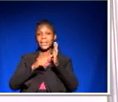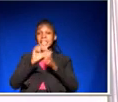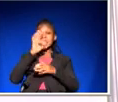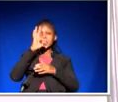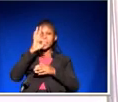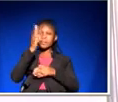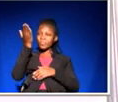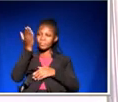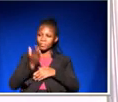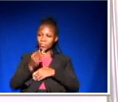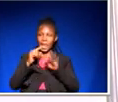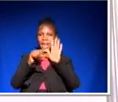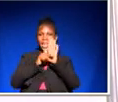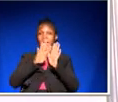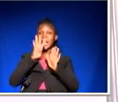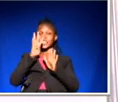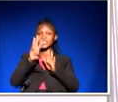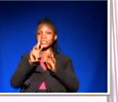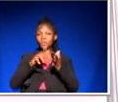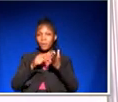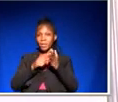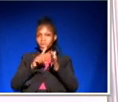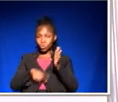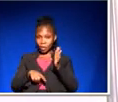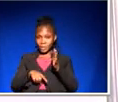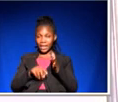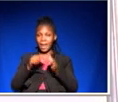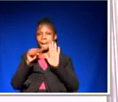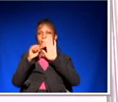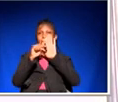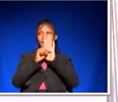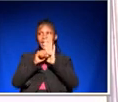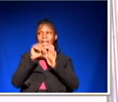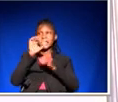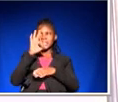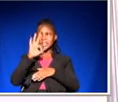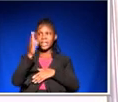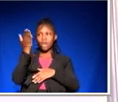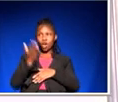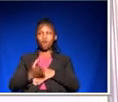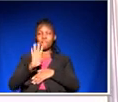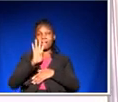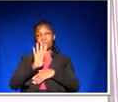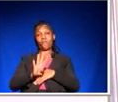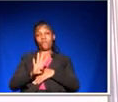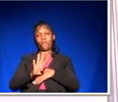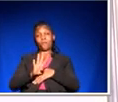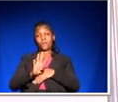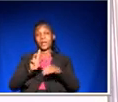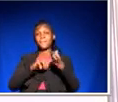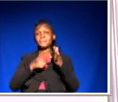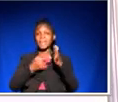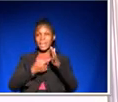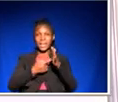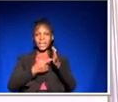4 can also be written as negative 3 over 4. So the gradient